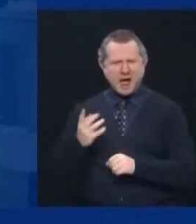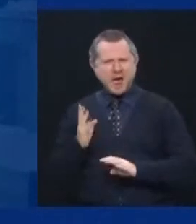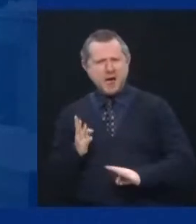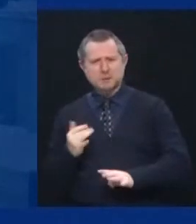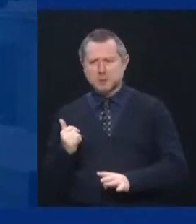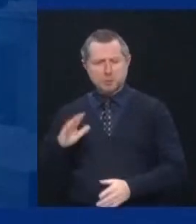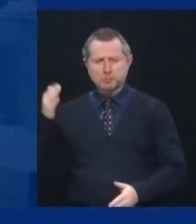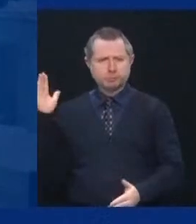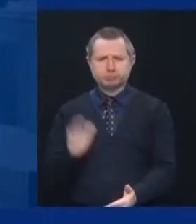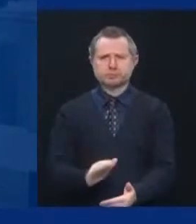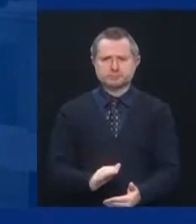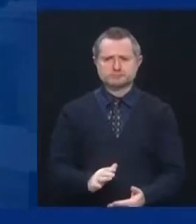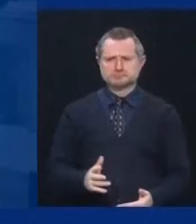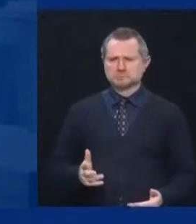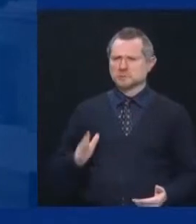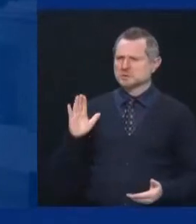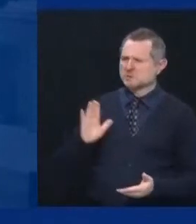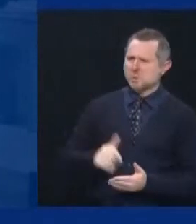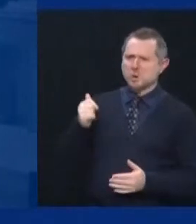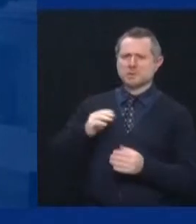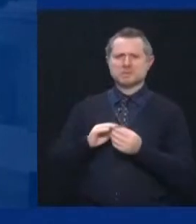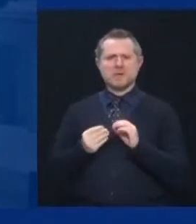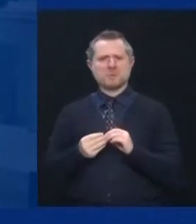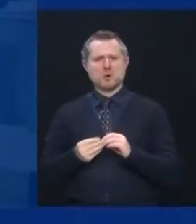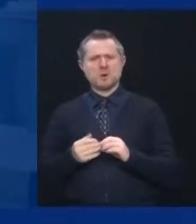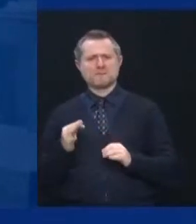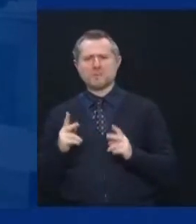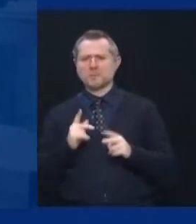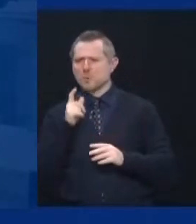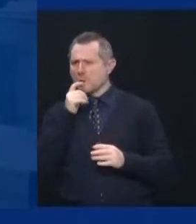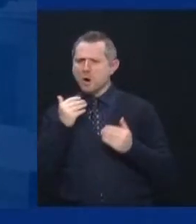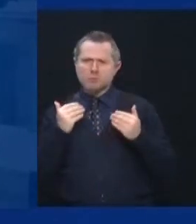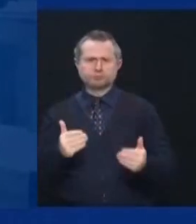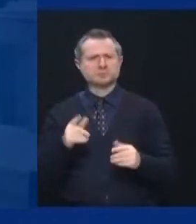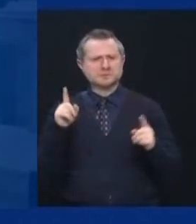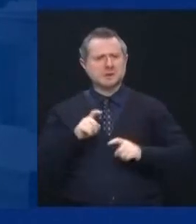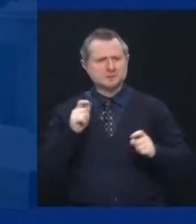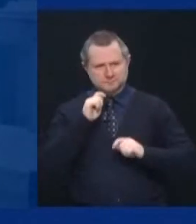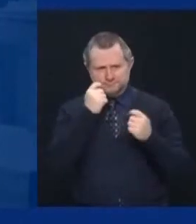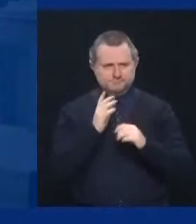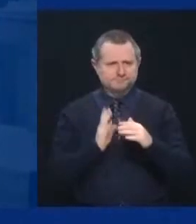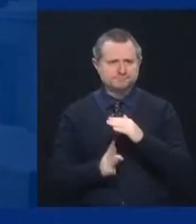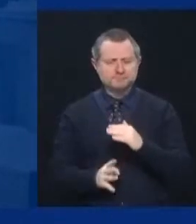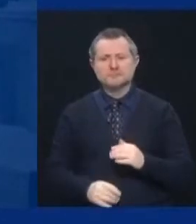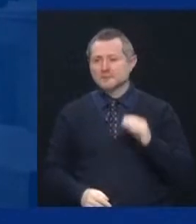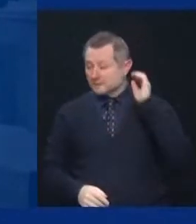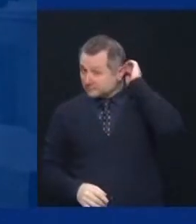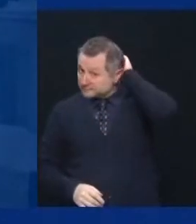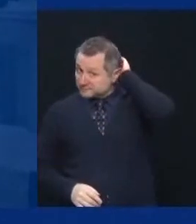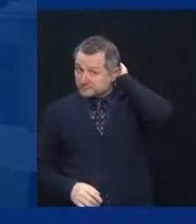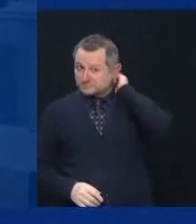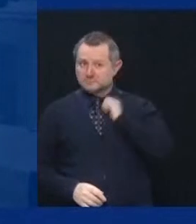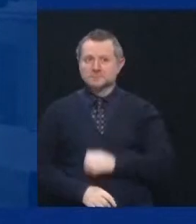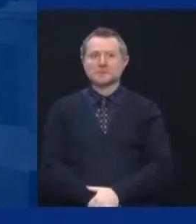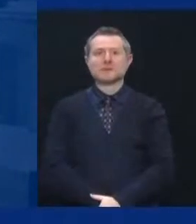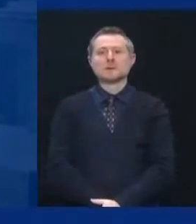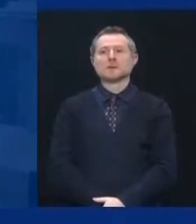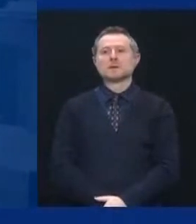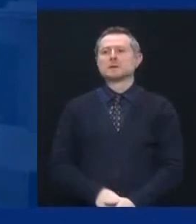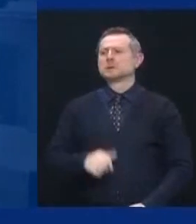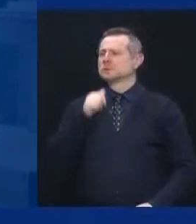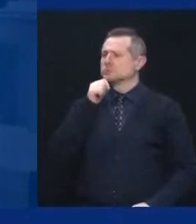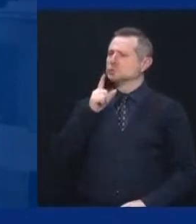a smaller subset of people who are testing. And we're not quite sure of